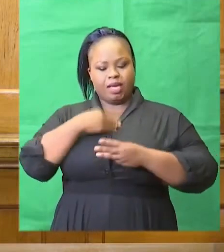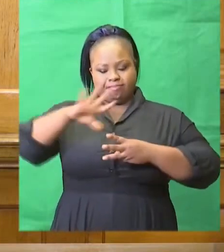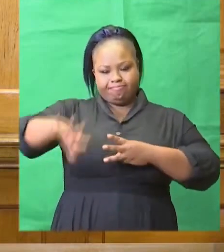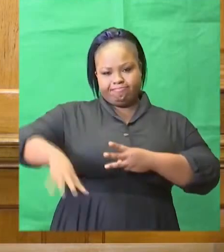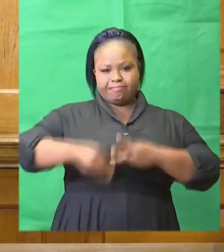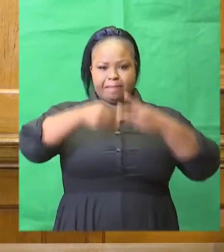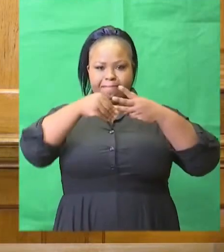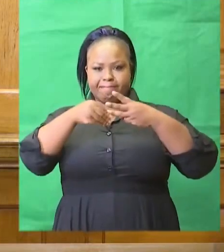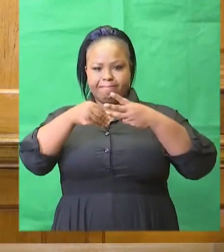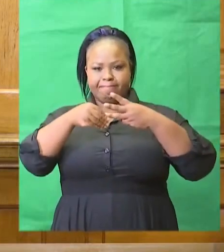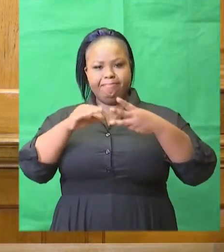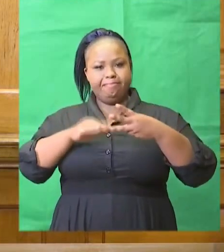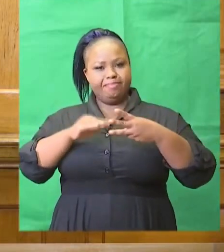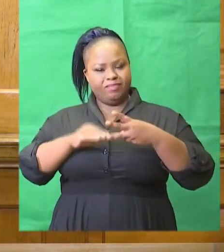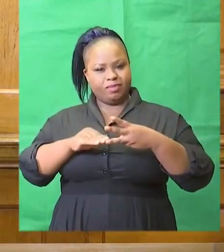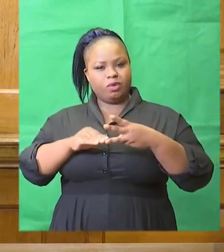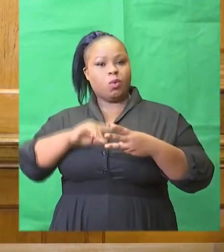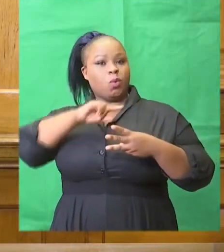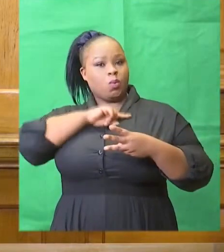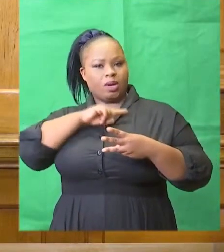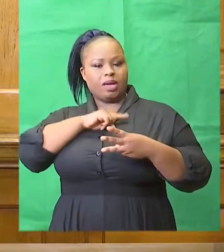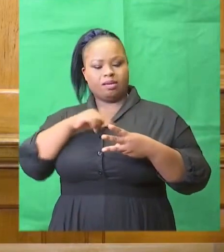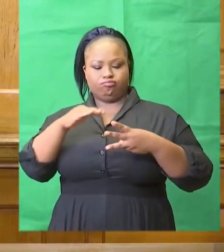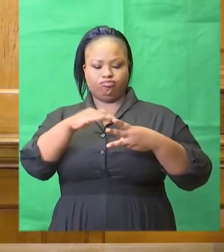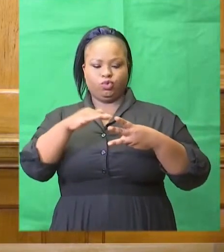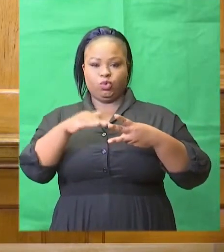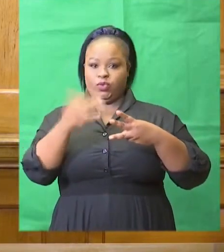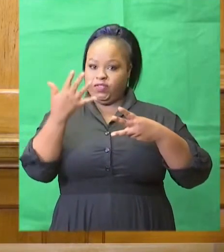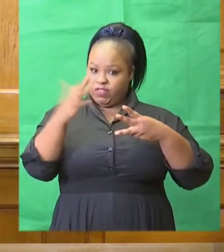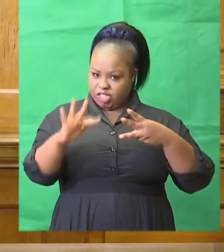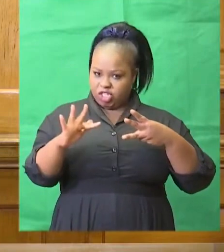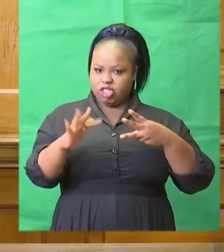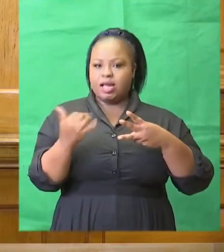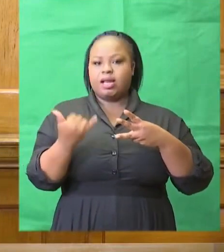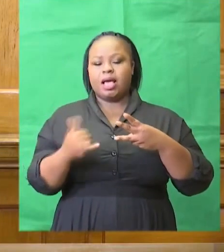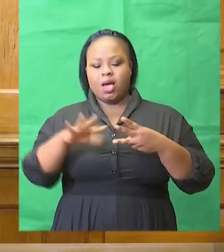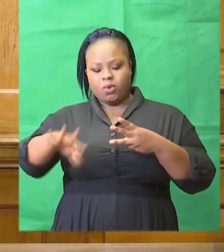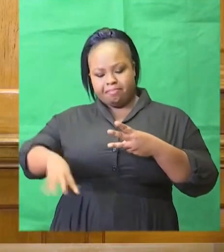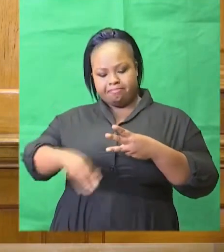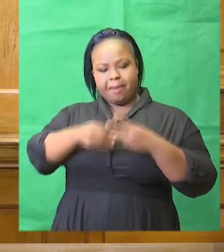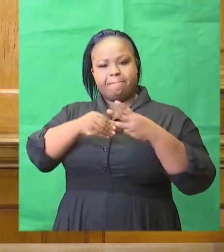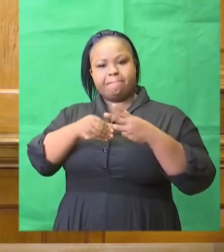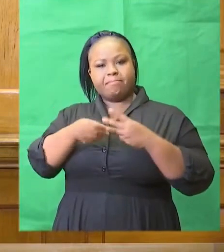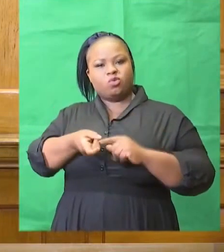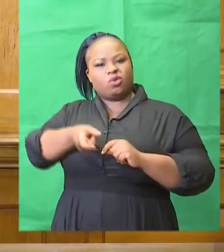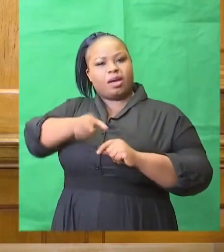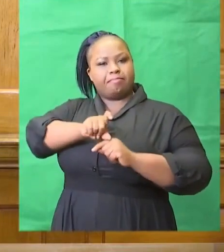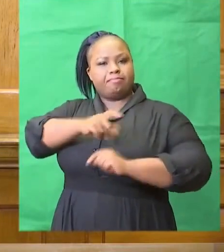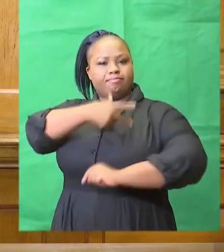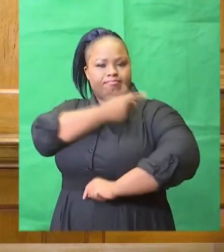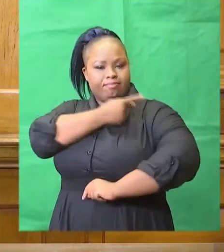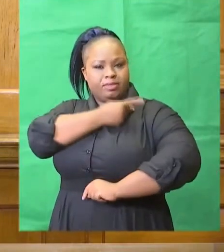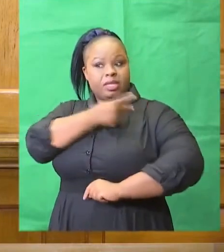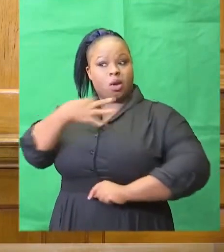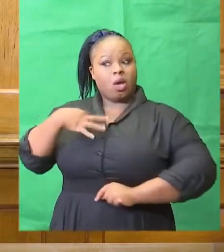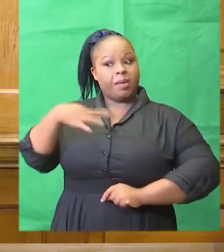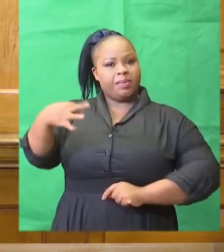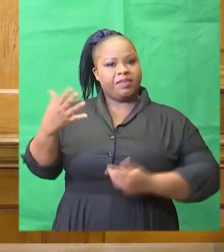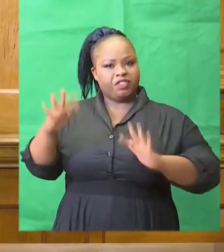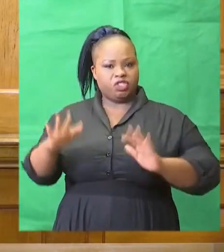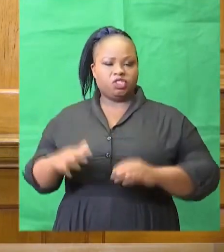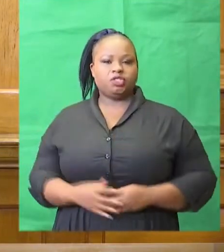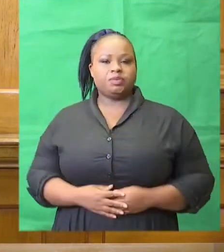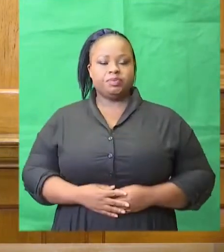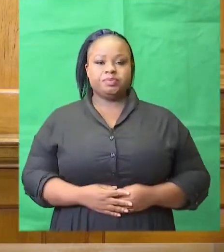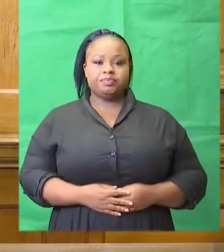to be administered after the 2-dose primary series. The Ministerial